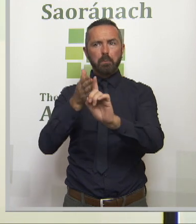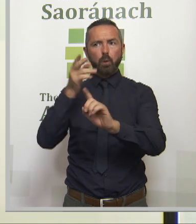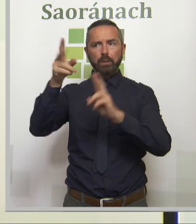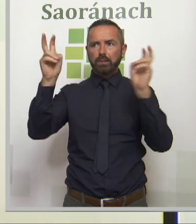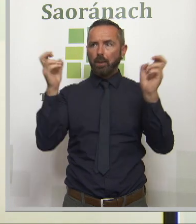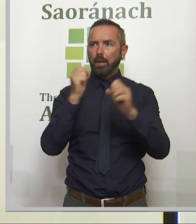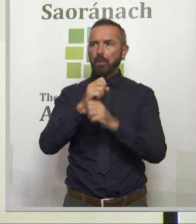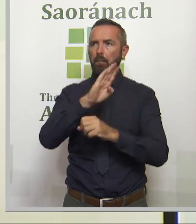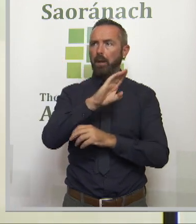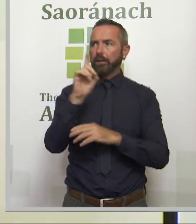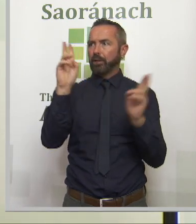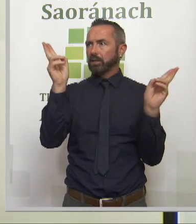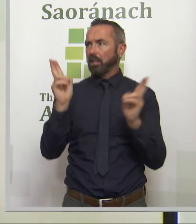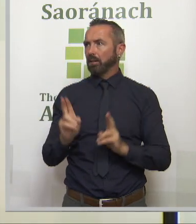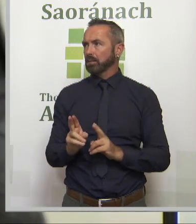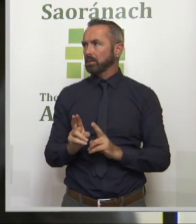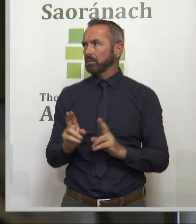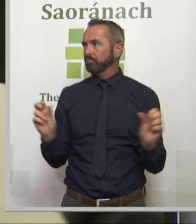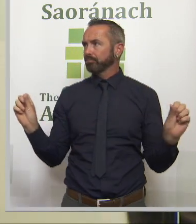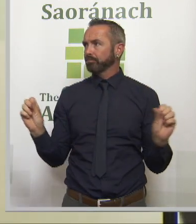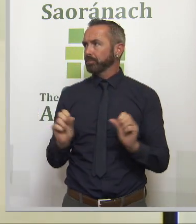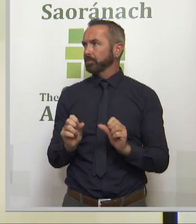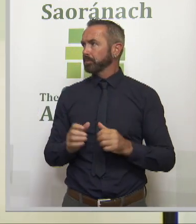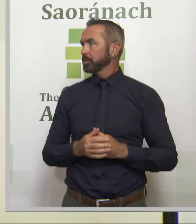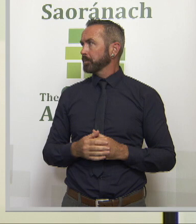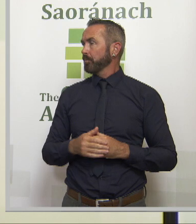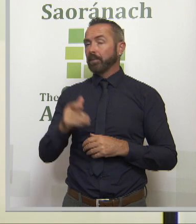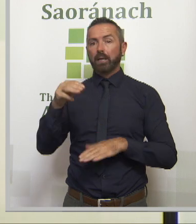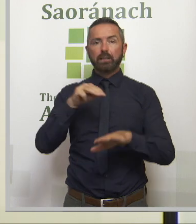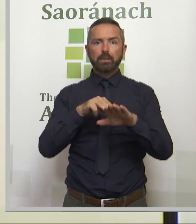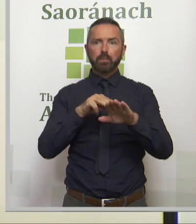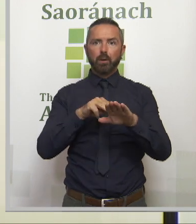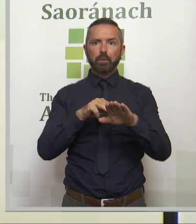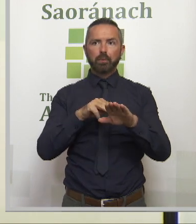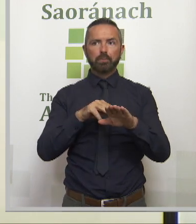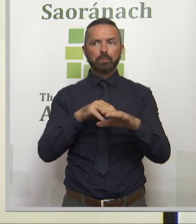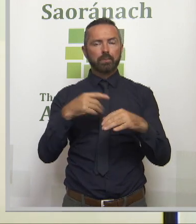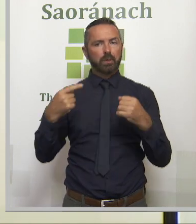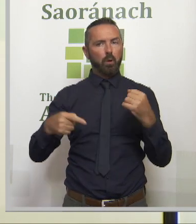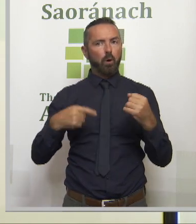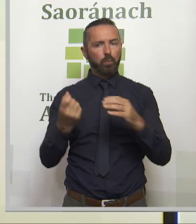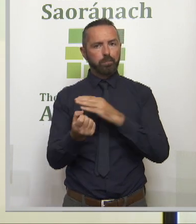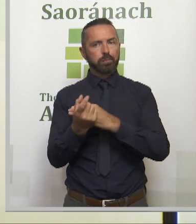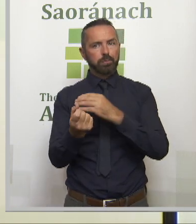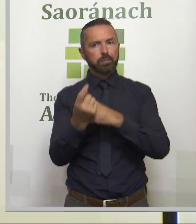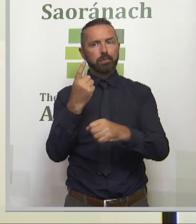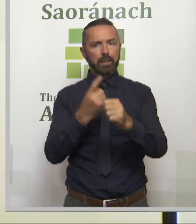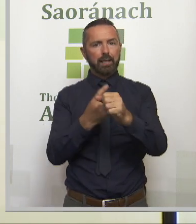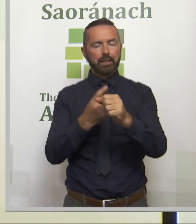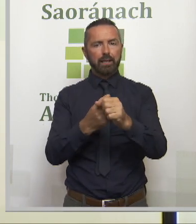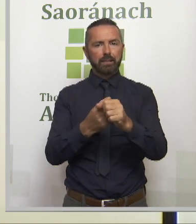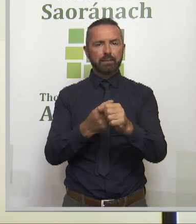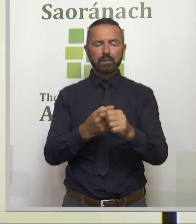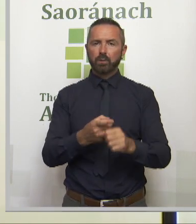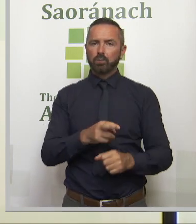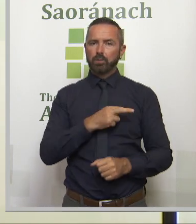loss. This is a problem that has engaged the EAG, myself and the Secretariat for the summer, as I said previously. And I'm